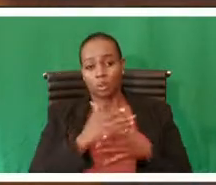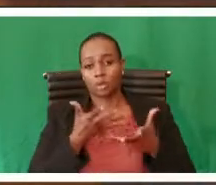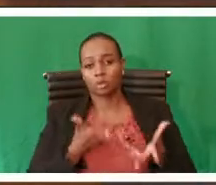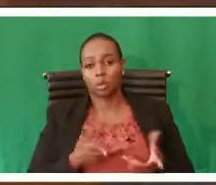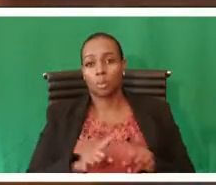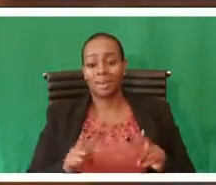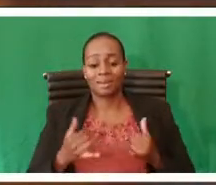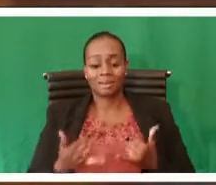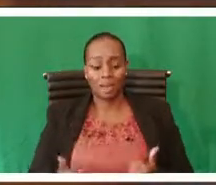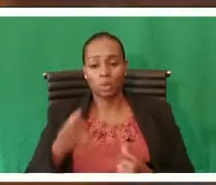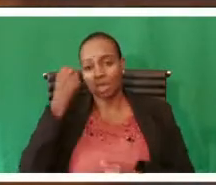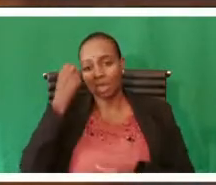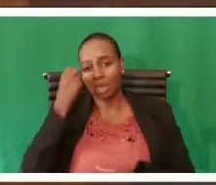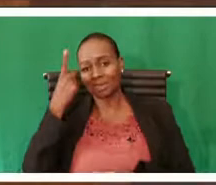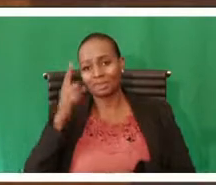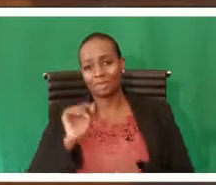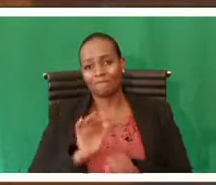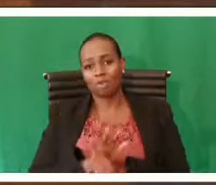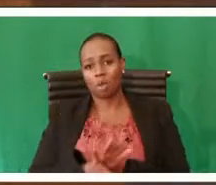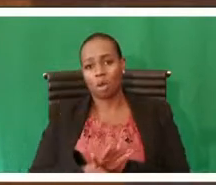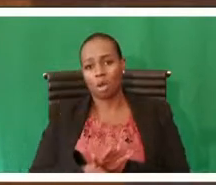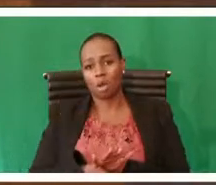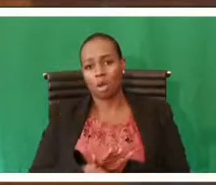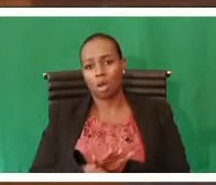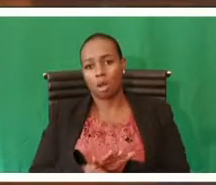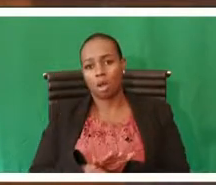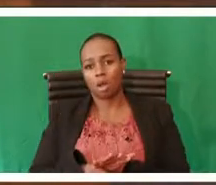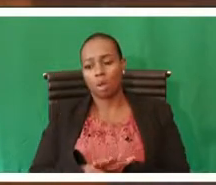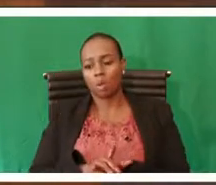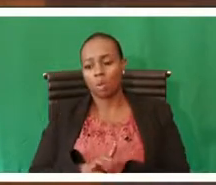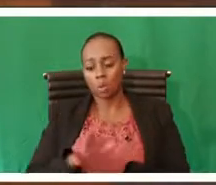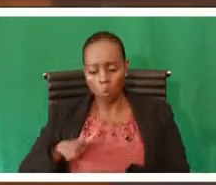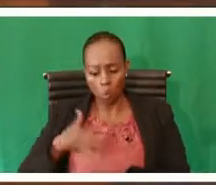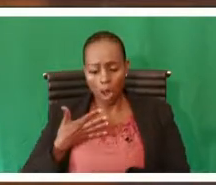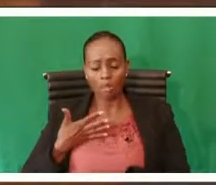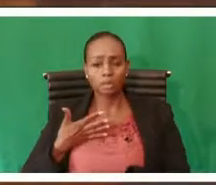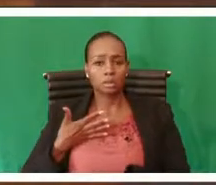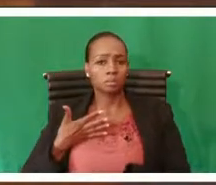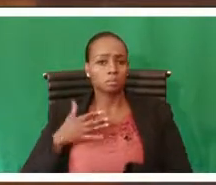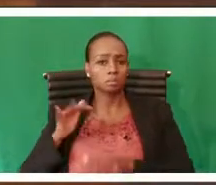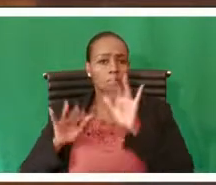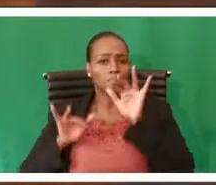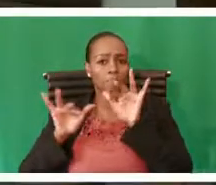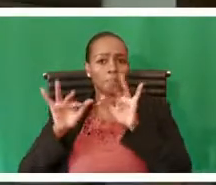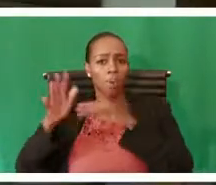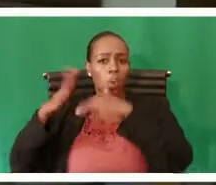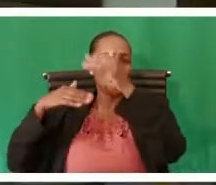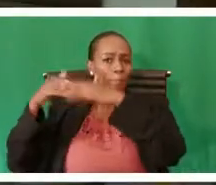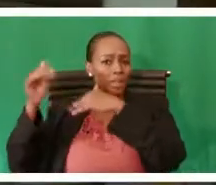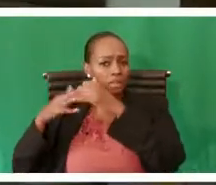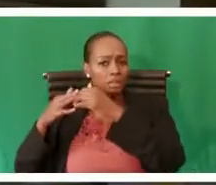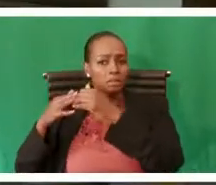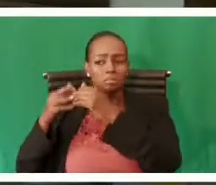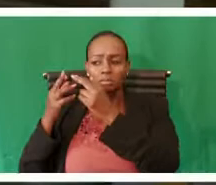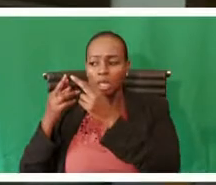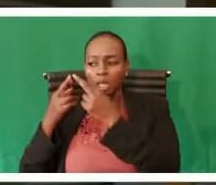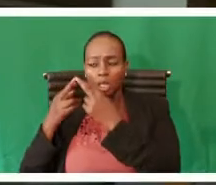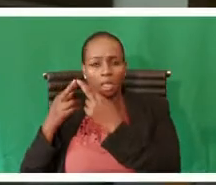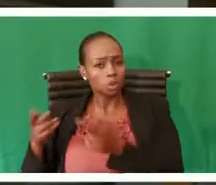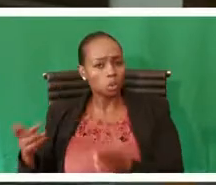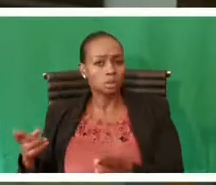understand, and we expect contractors also to get materials, more materials in